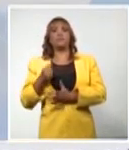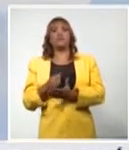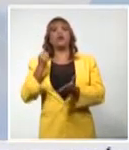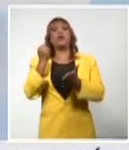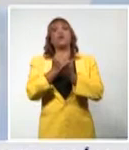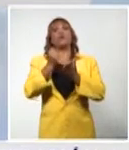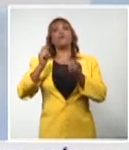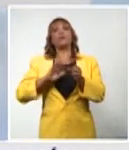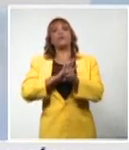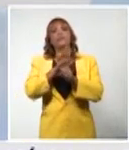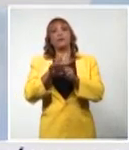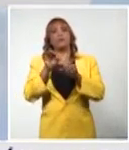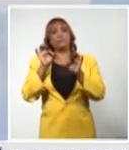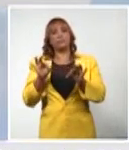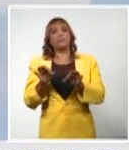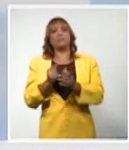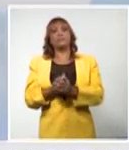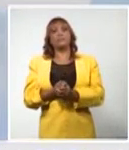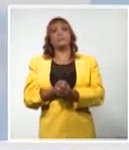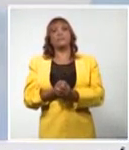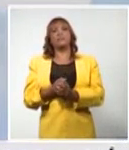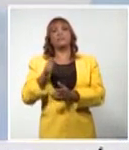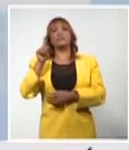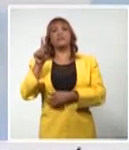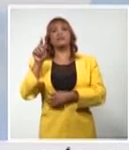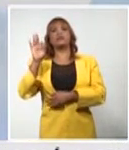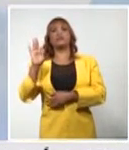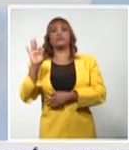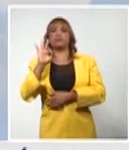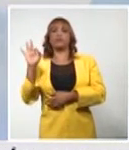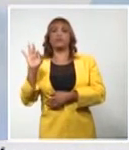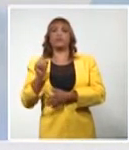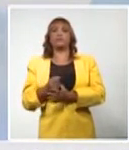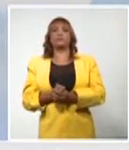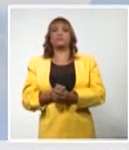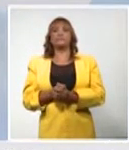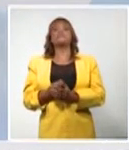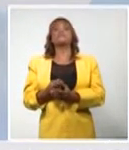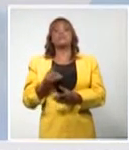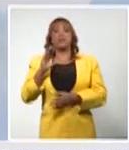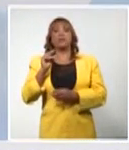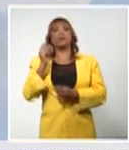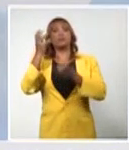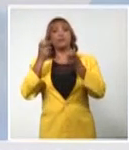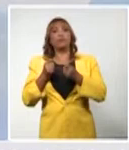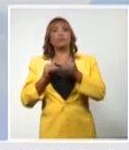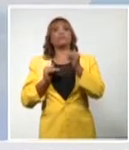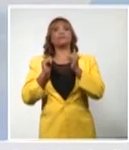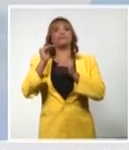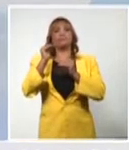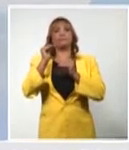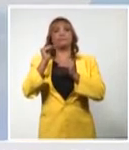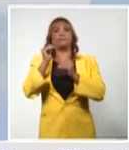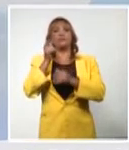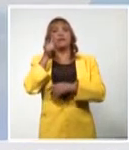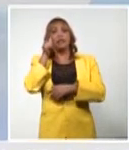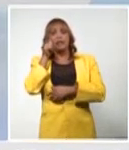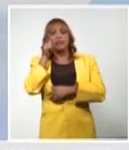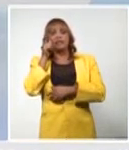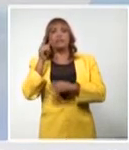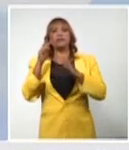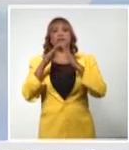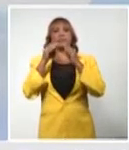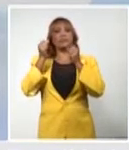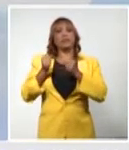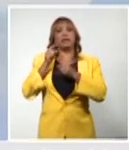suspected cases, and 188 confirmed active cases. Quite a high number. In our primary healthcare